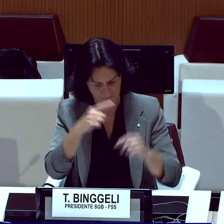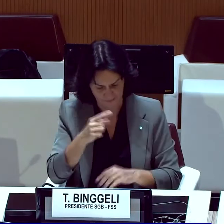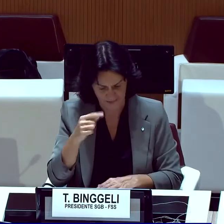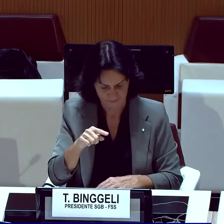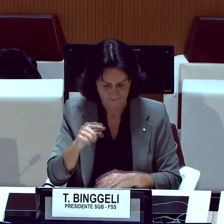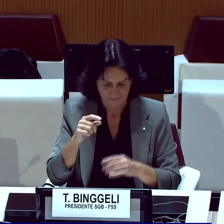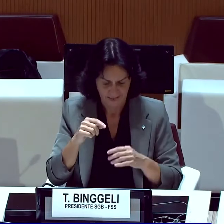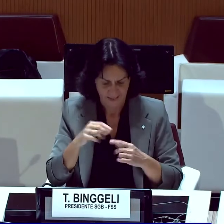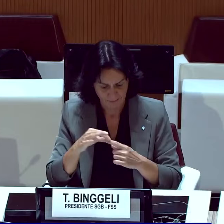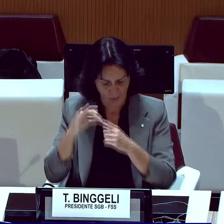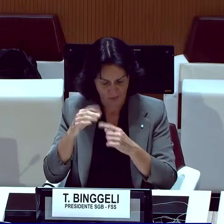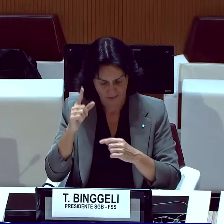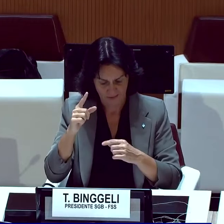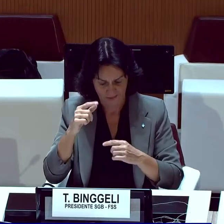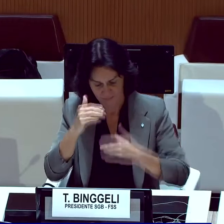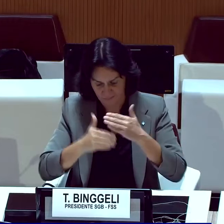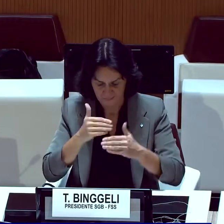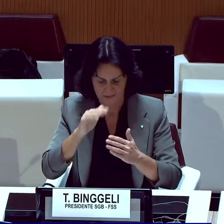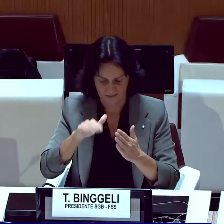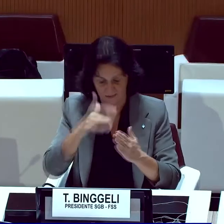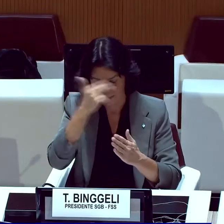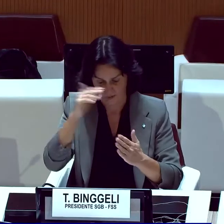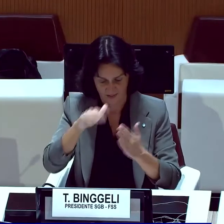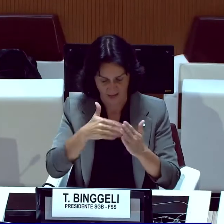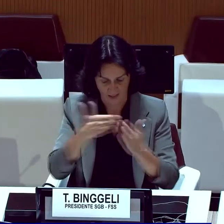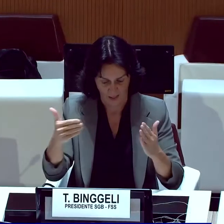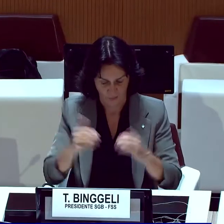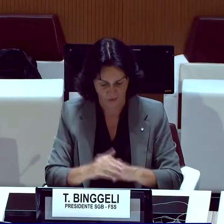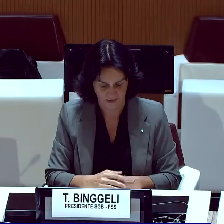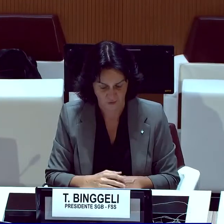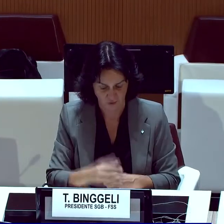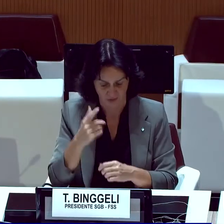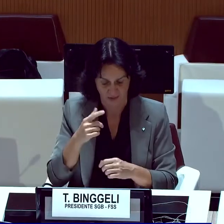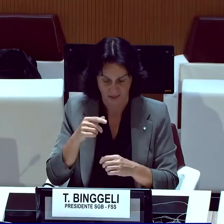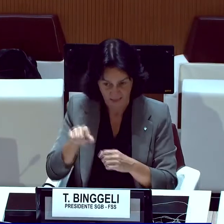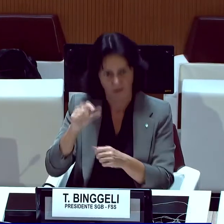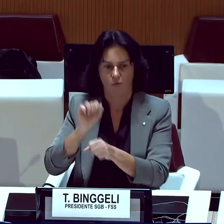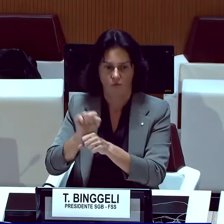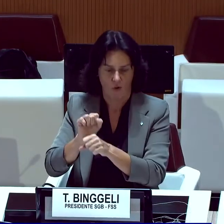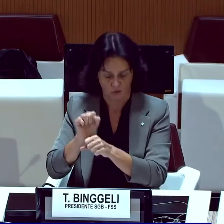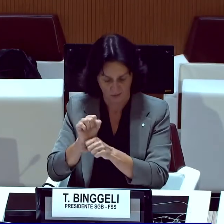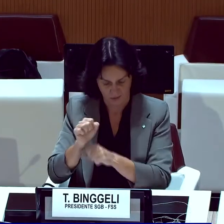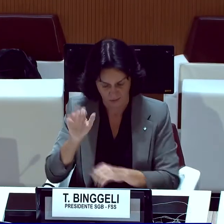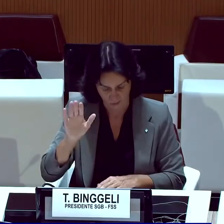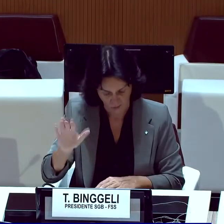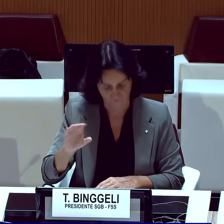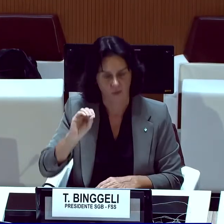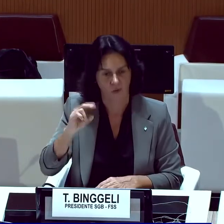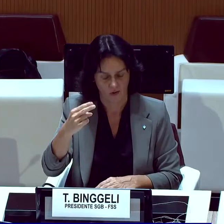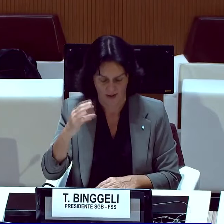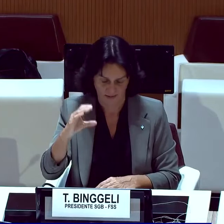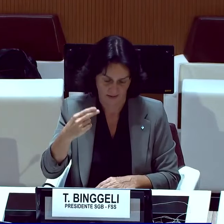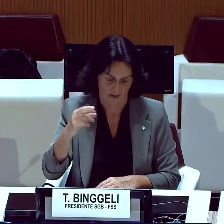politely invite Ms. Peggy Hicks, UNHCR Director of Thematic Engagement, Special Procedure and Rights to Development